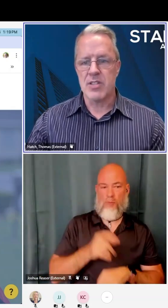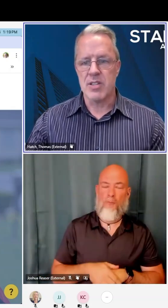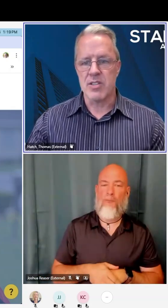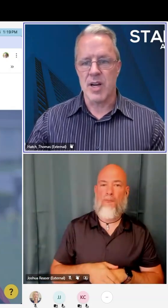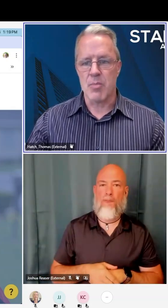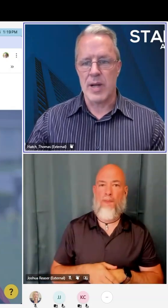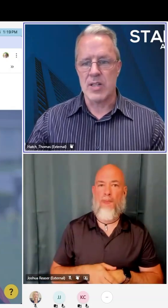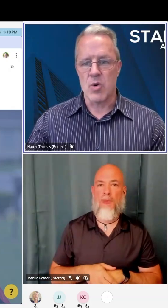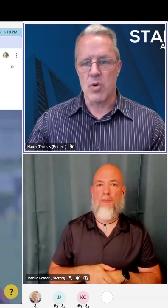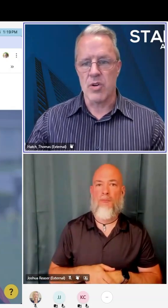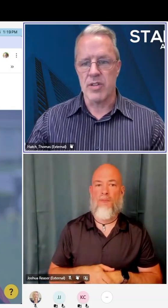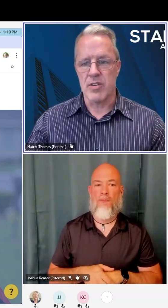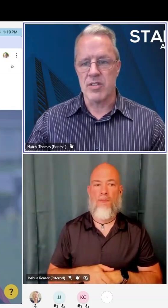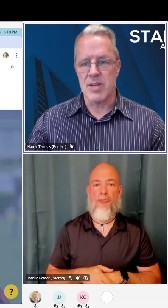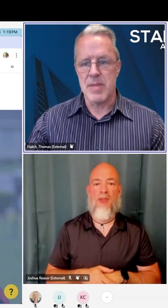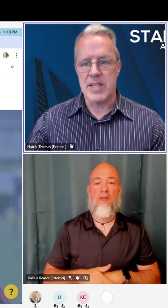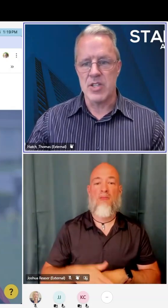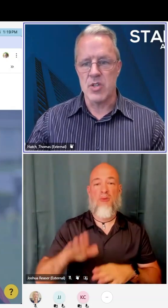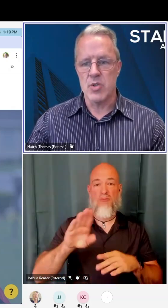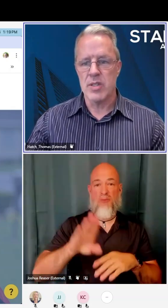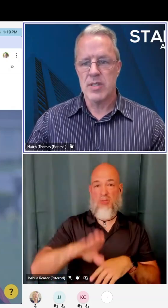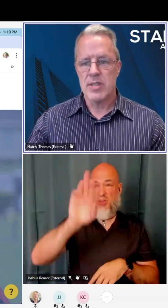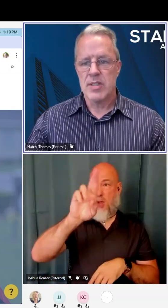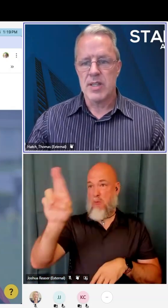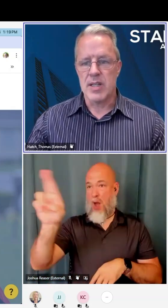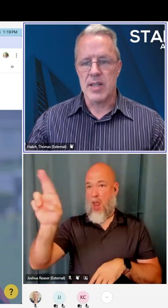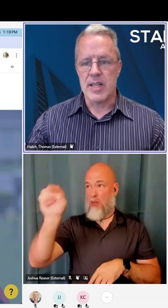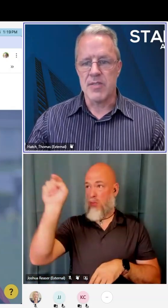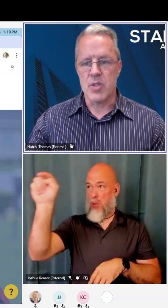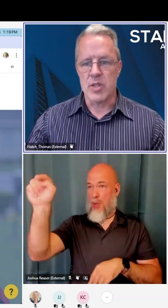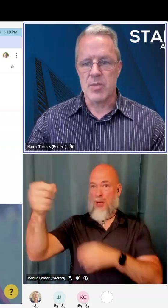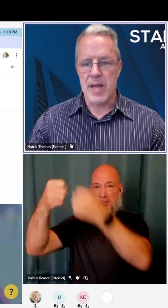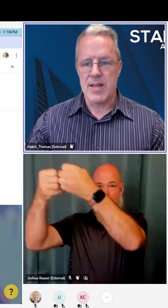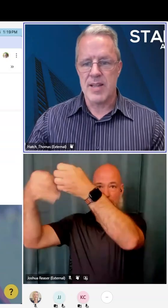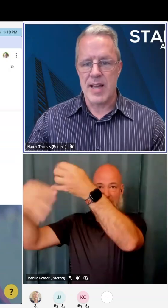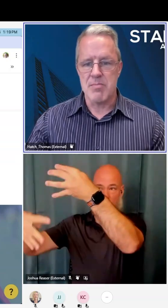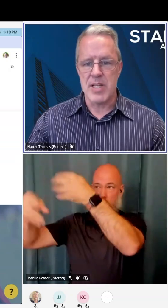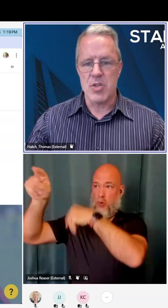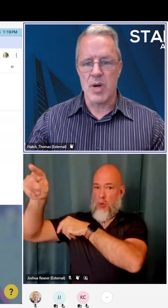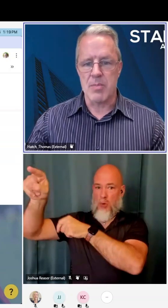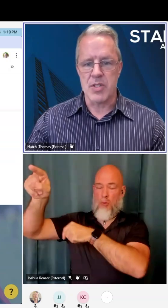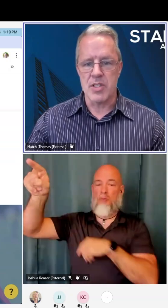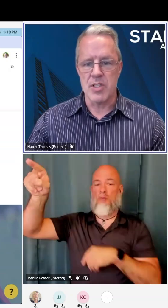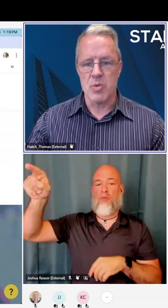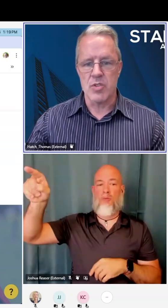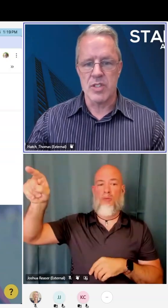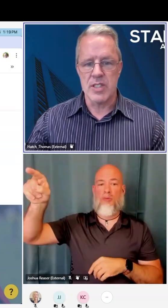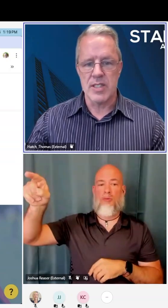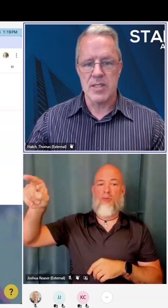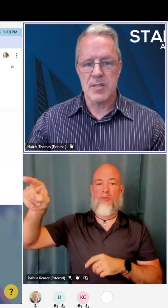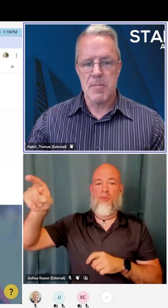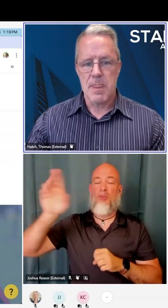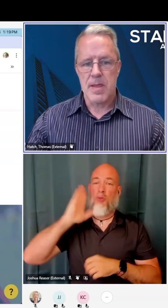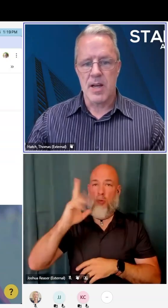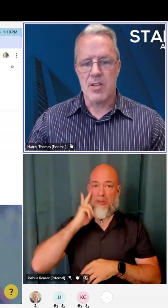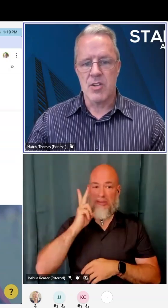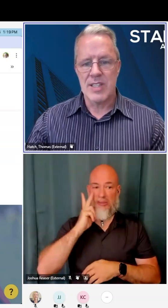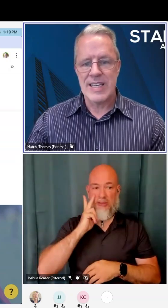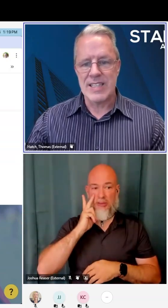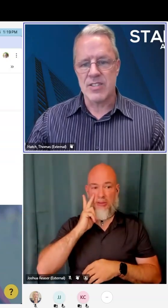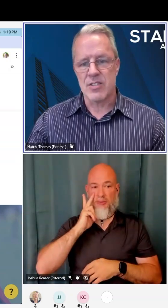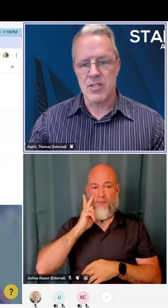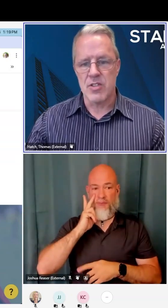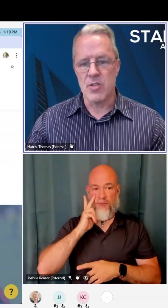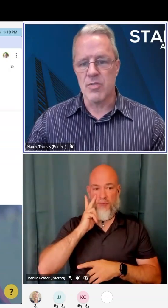as mentioned, in the top right corner, there is a menu, and if you expand that menu option, you will see